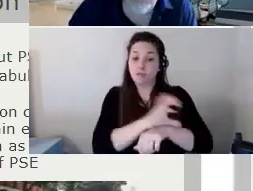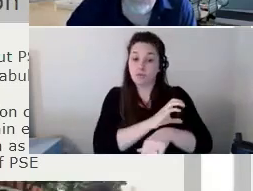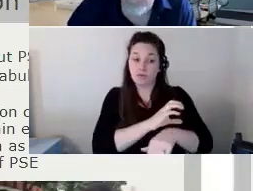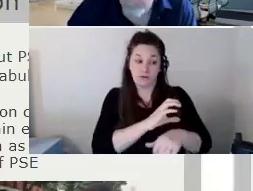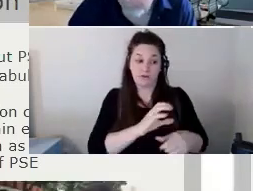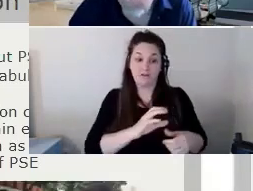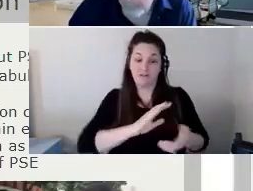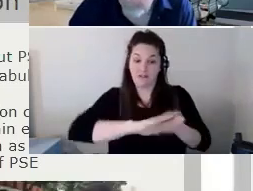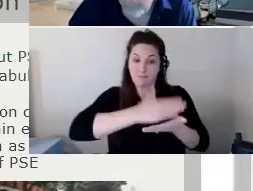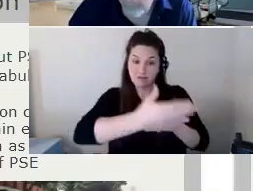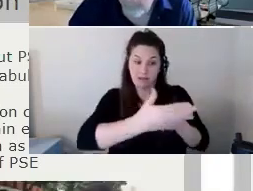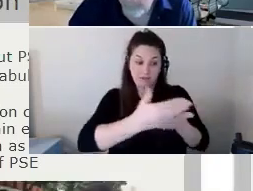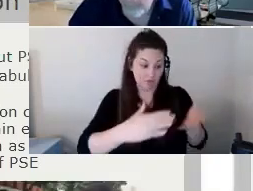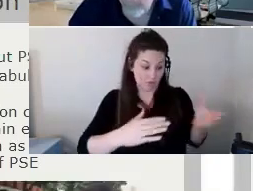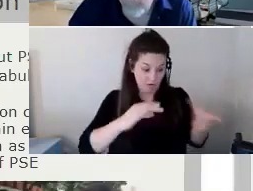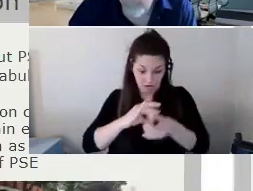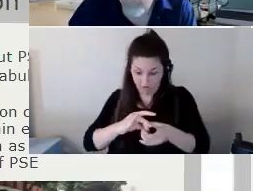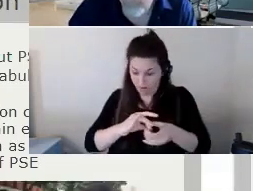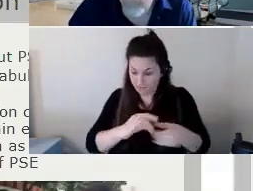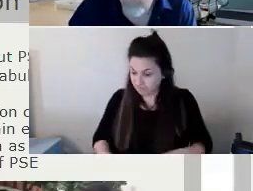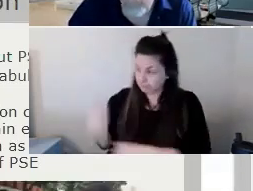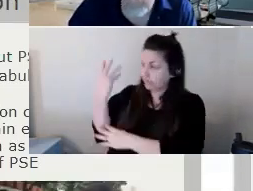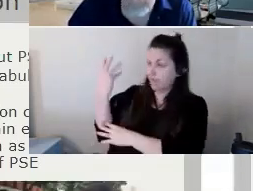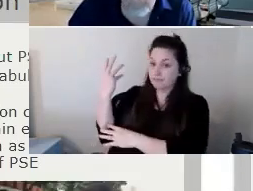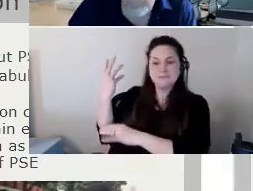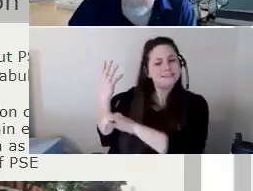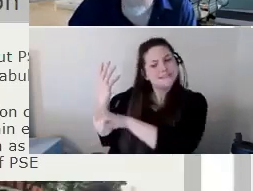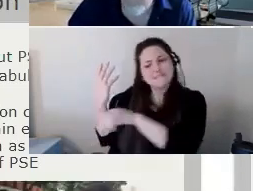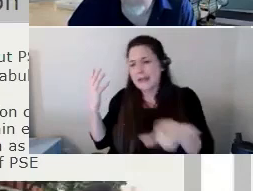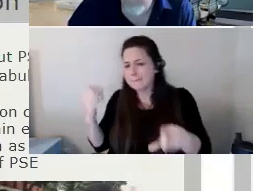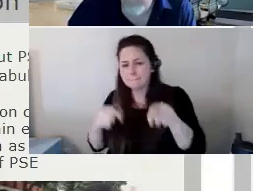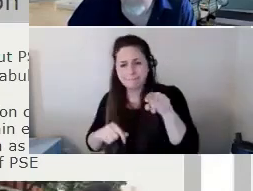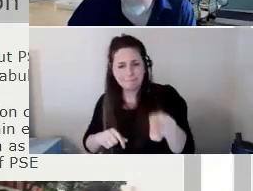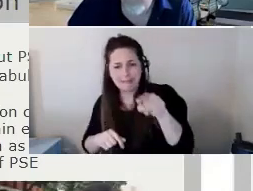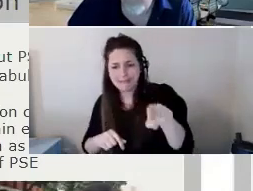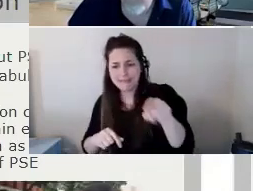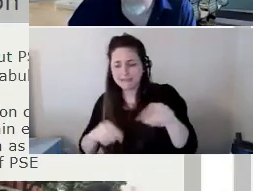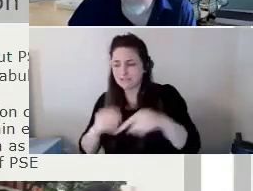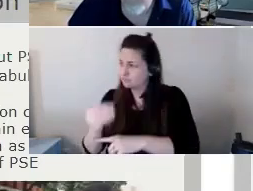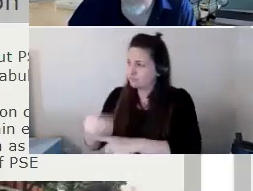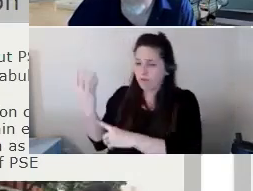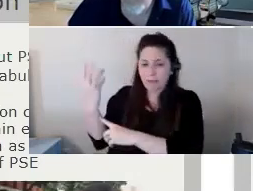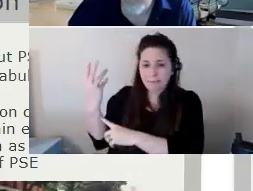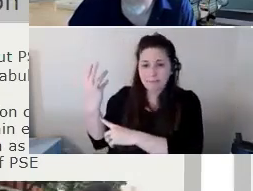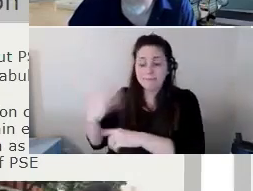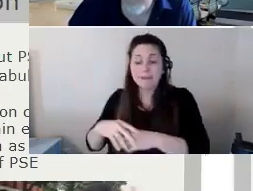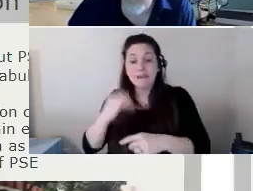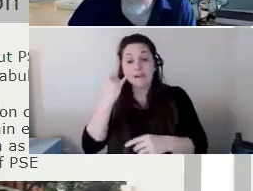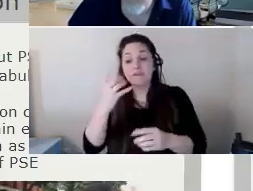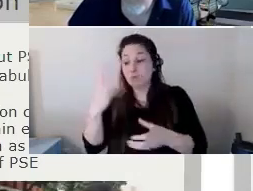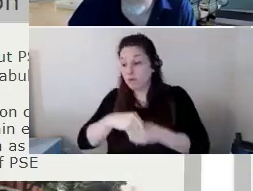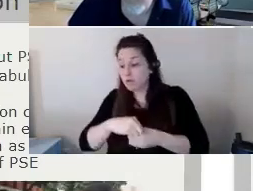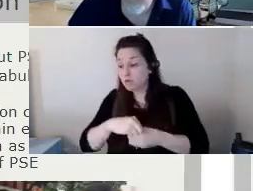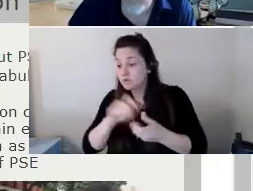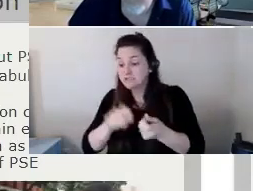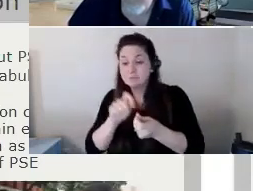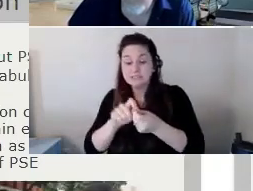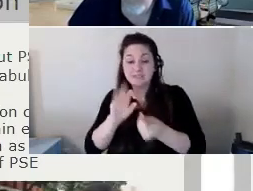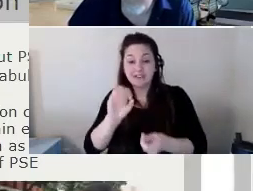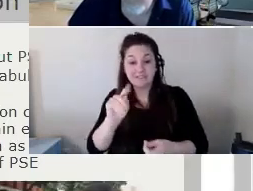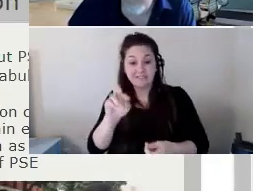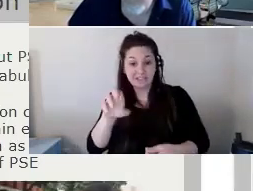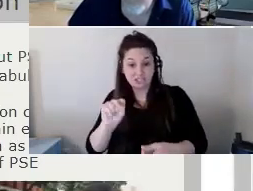up, you will just be bringing this up. And as I said, if you include other features like we encourage you to